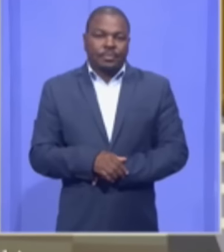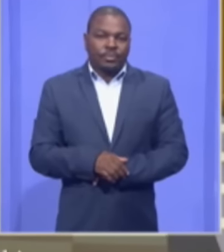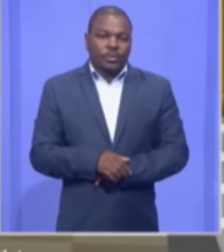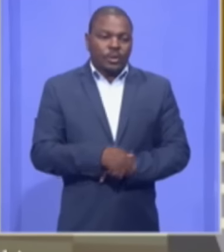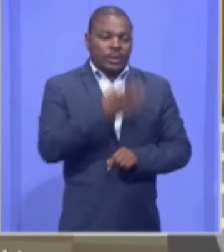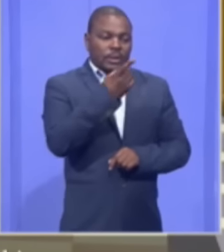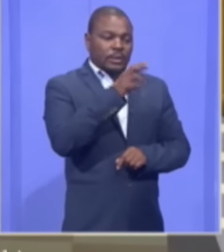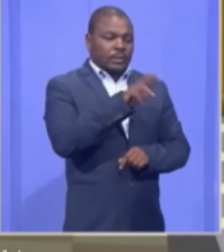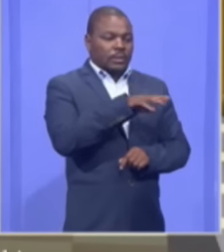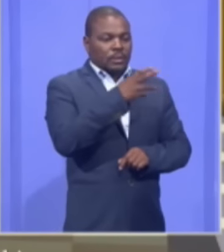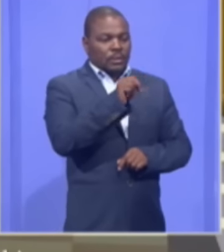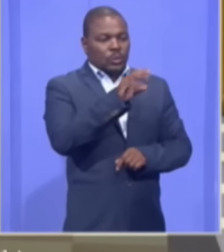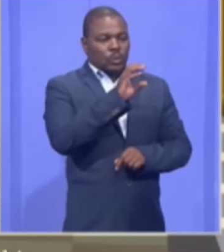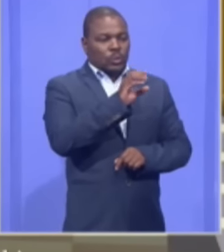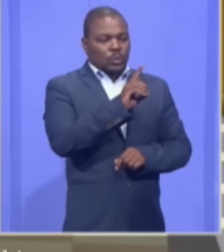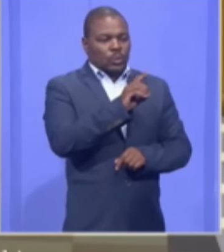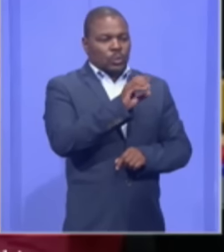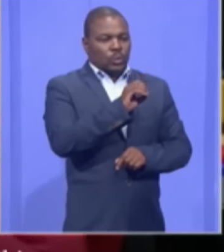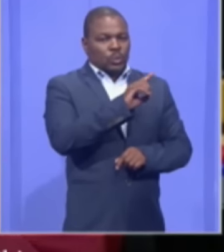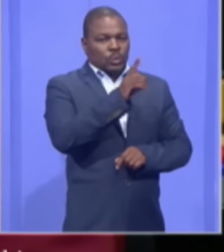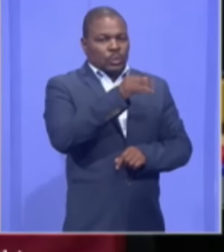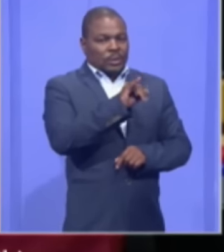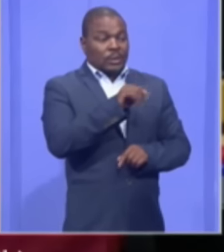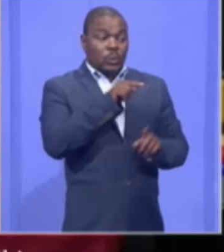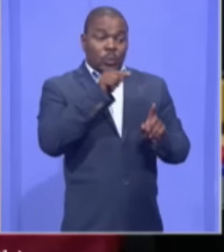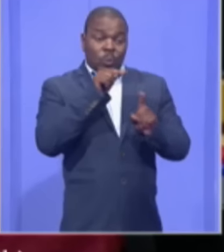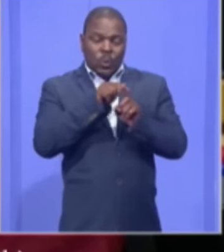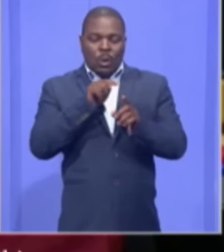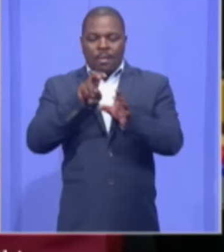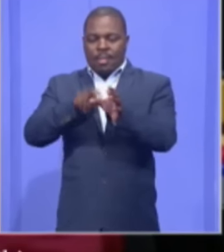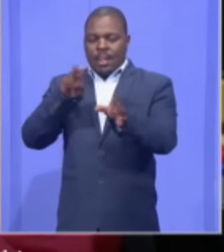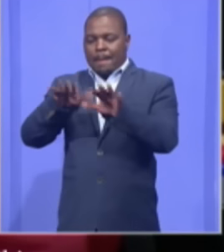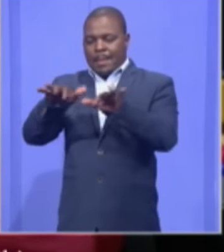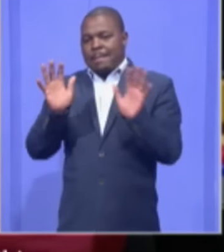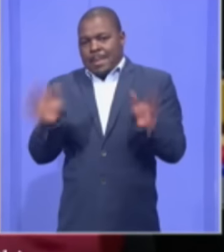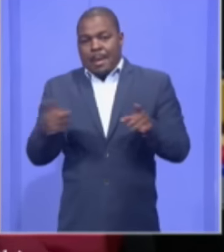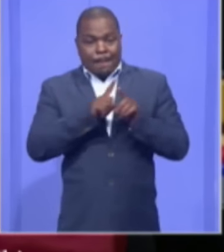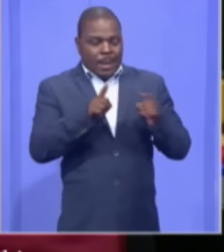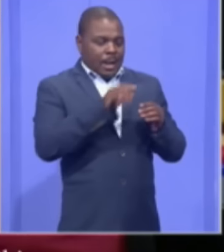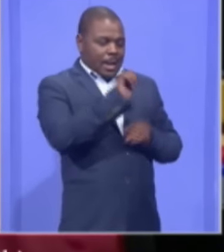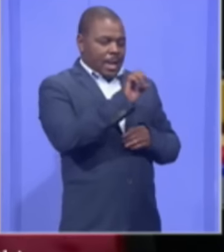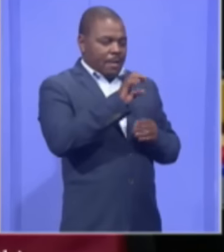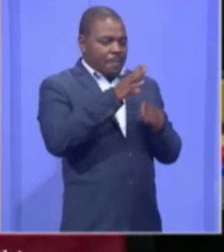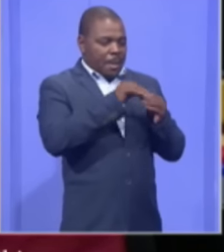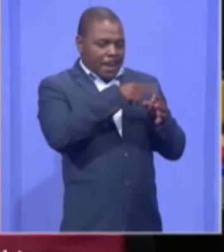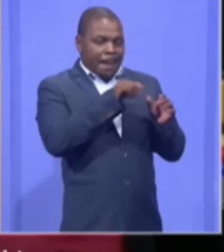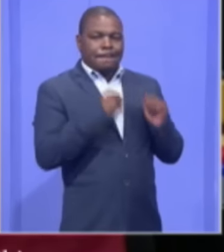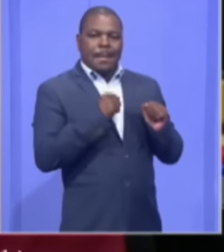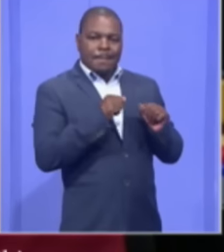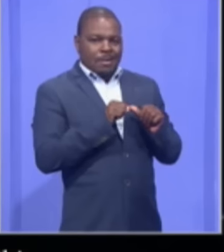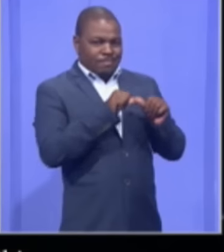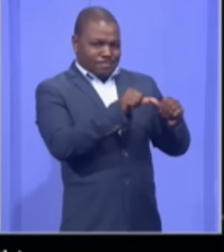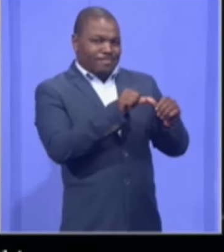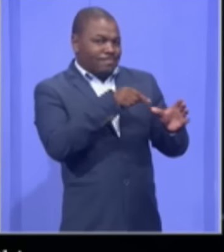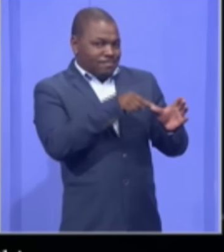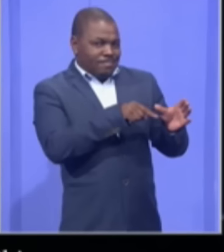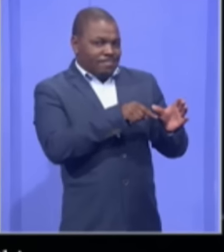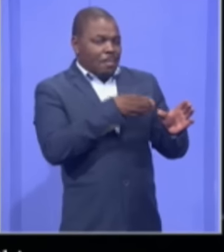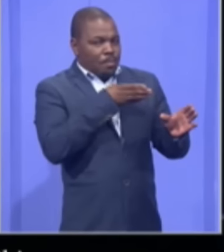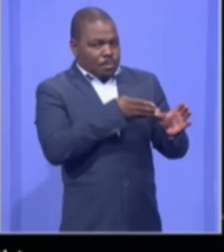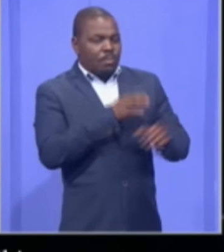Dr. Ndlozi a sa resign as a party member o resignile fela kwa parlamenteng se fara gore e sa le leloko la